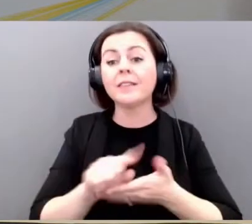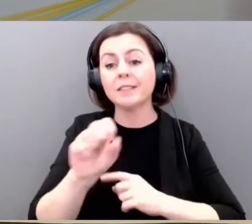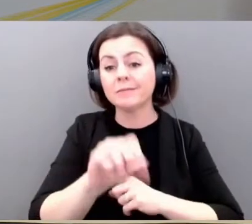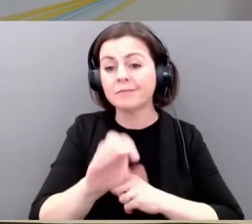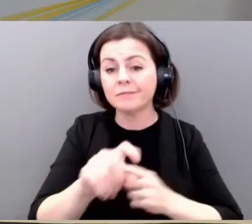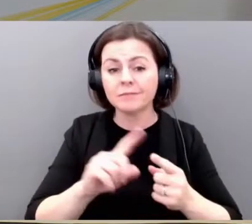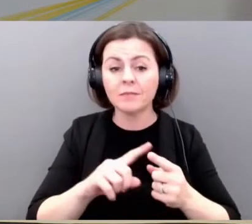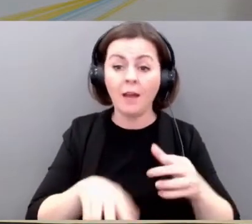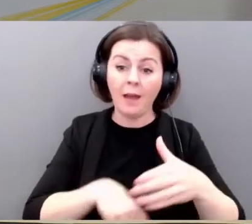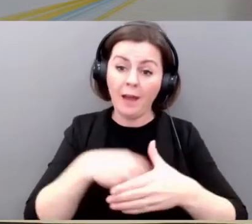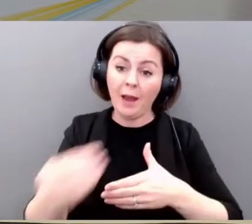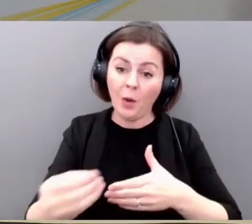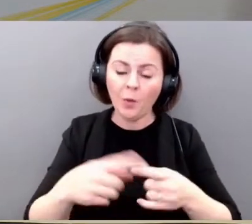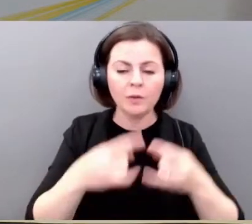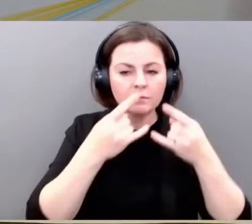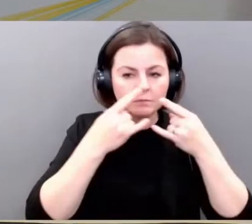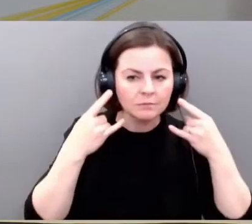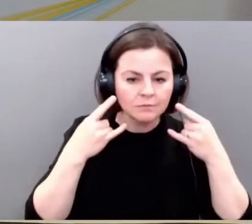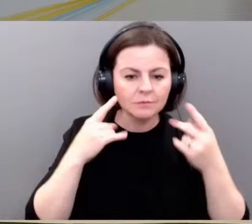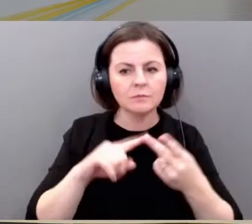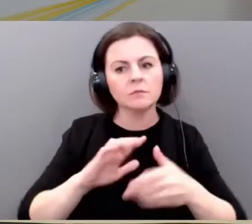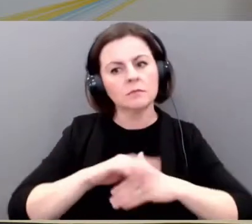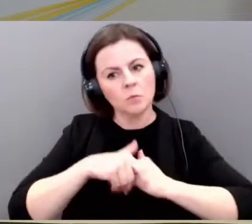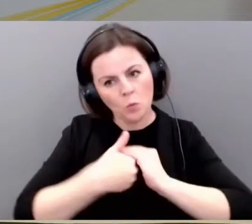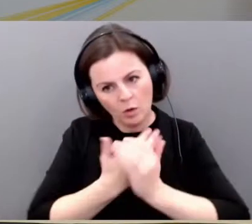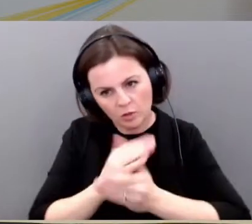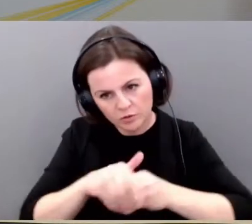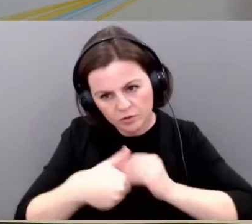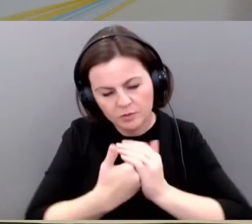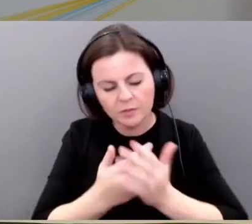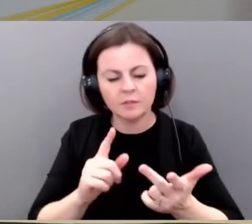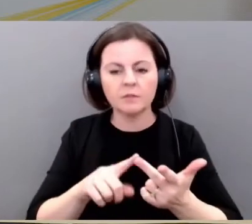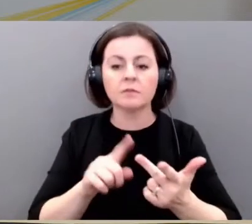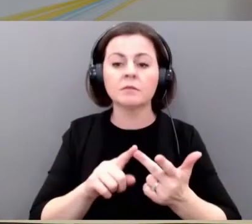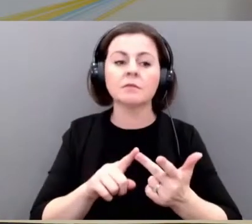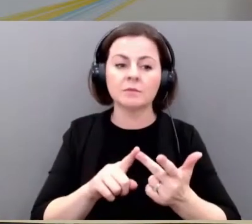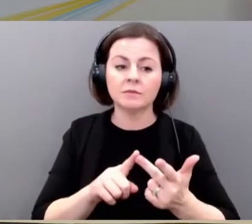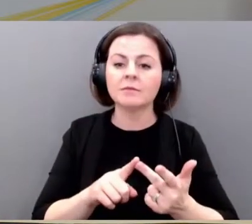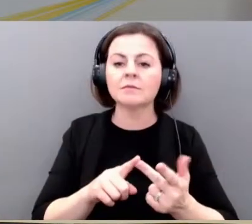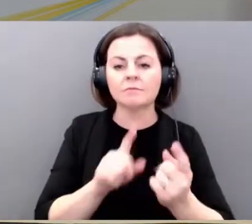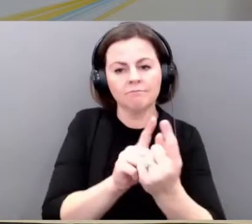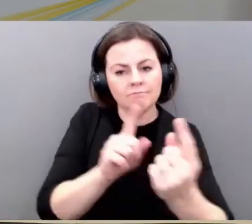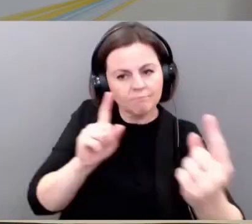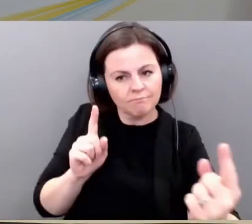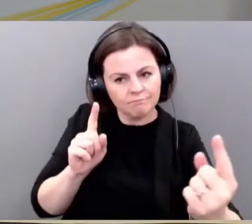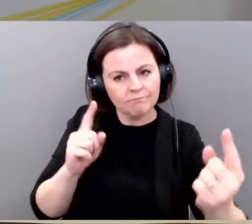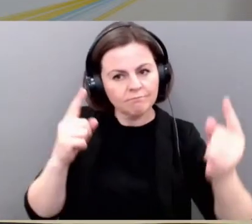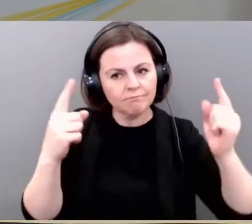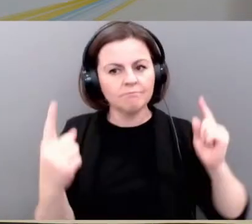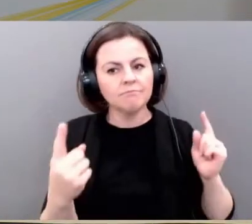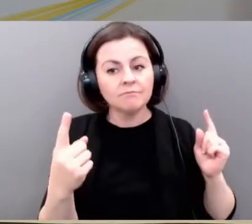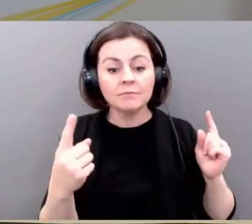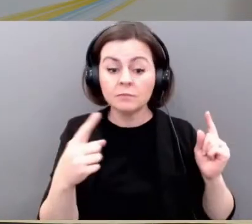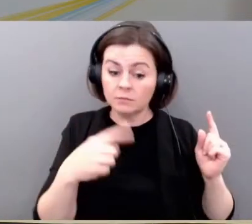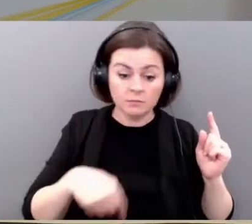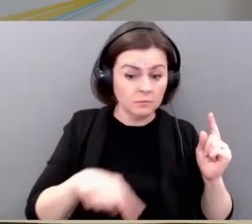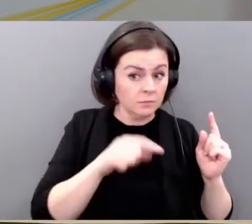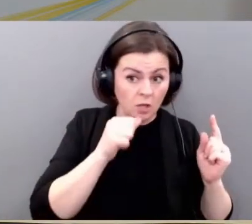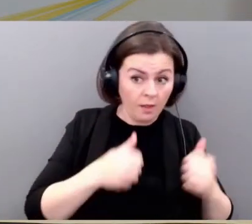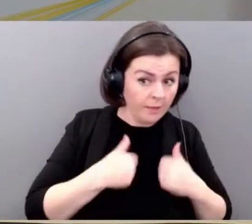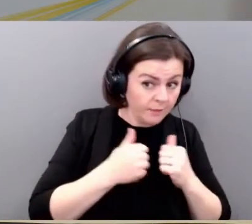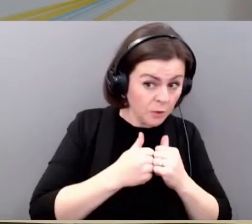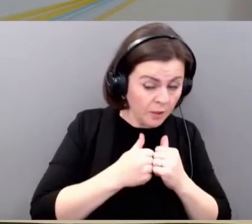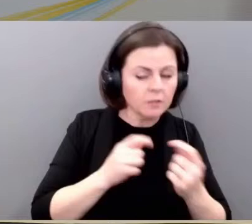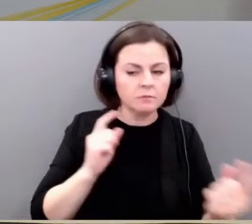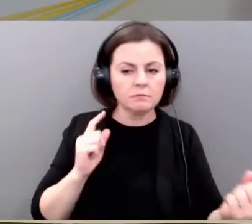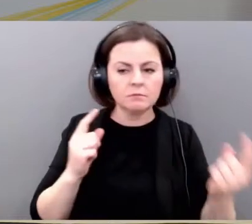in public places, washing your hands often, maintaining physical distance of 6 feet from people outside your household, keeping your circle of